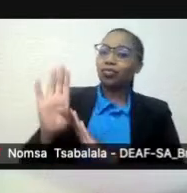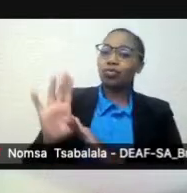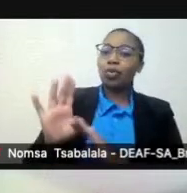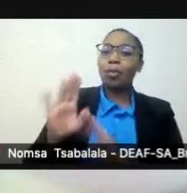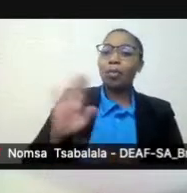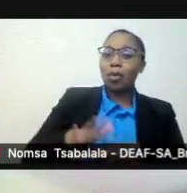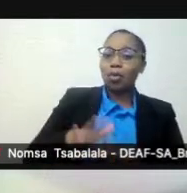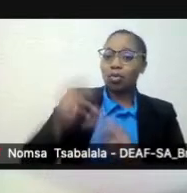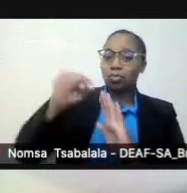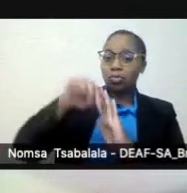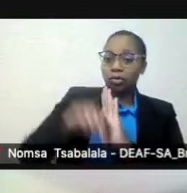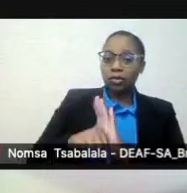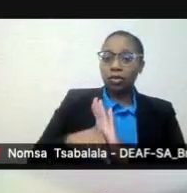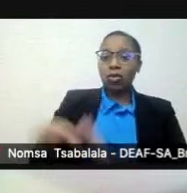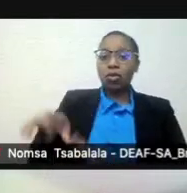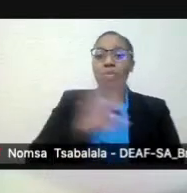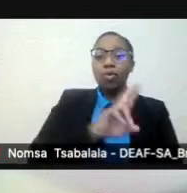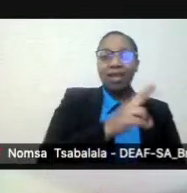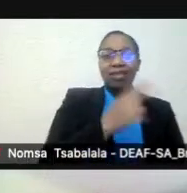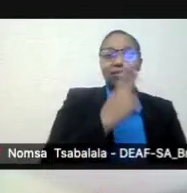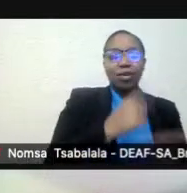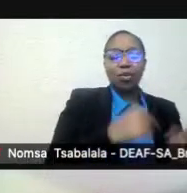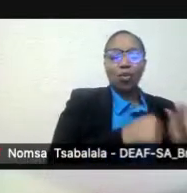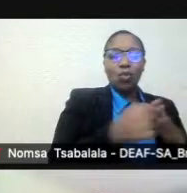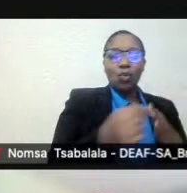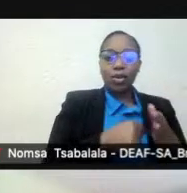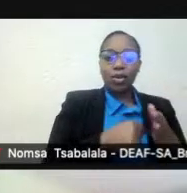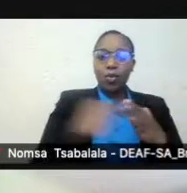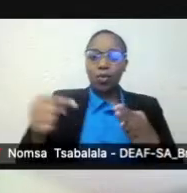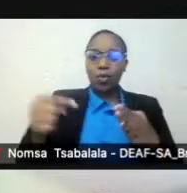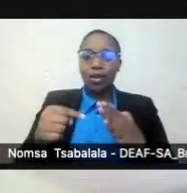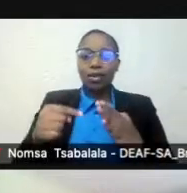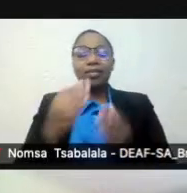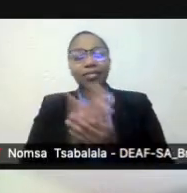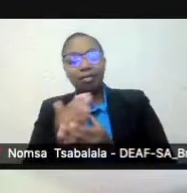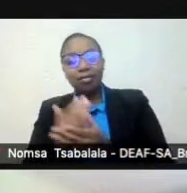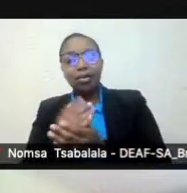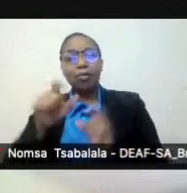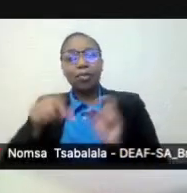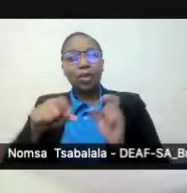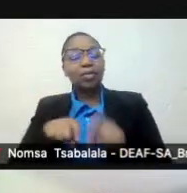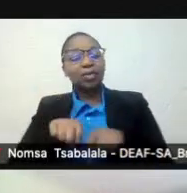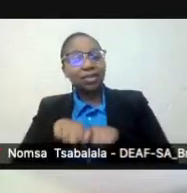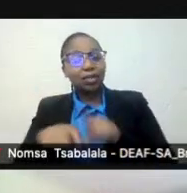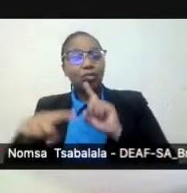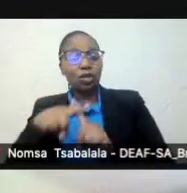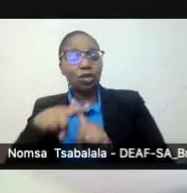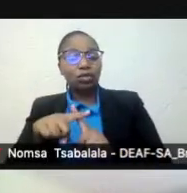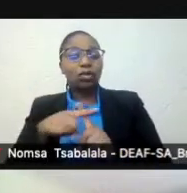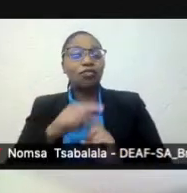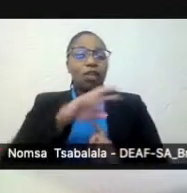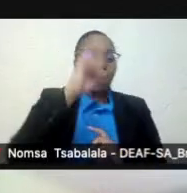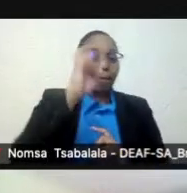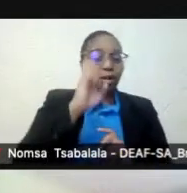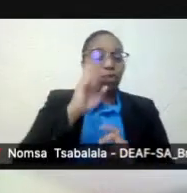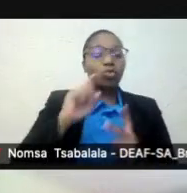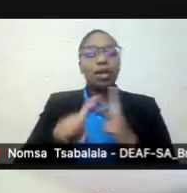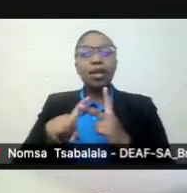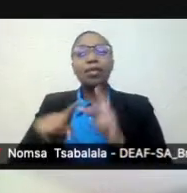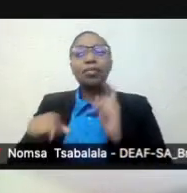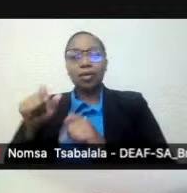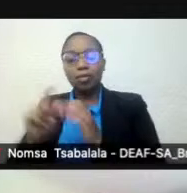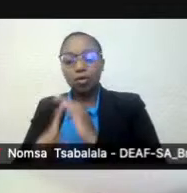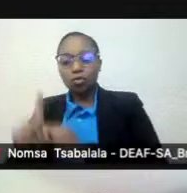see the week-on-week change in cases in blue and admissions in red. And you can see that very steep increase in